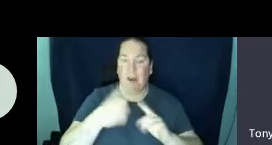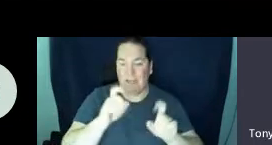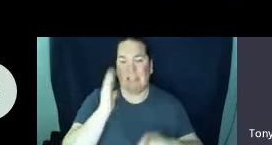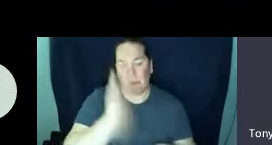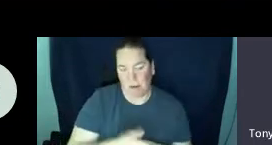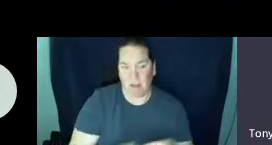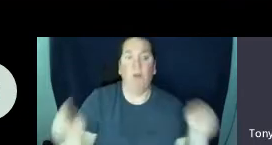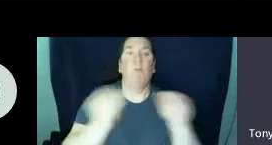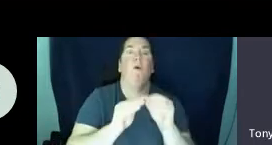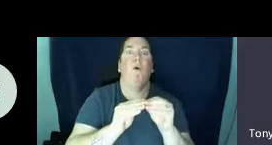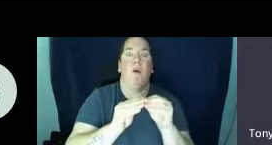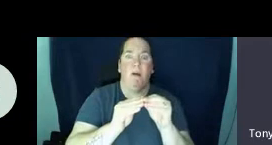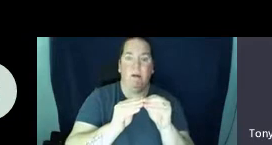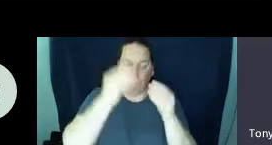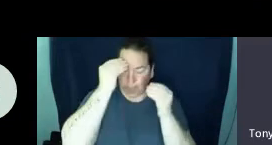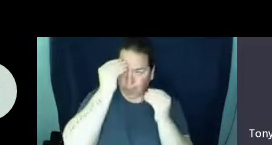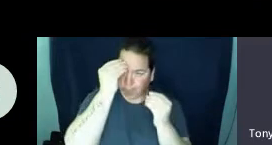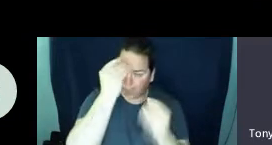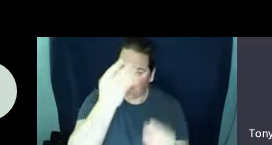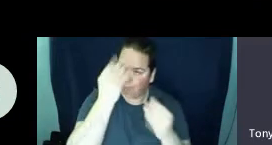more information then.